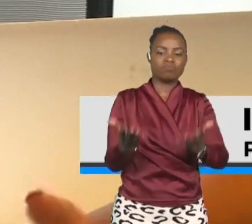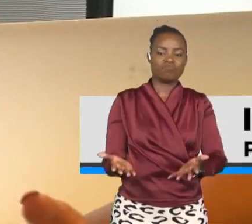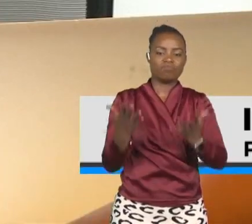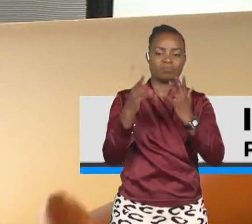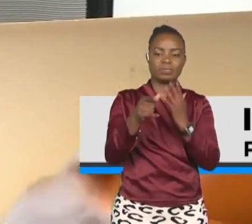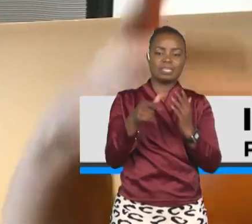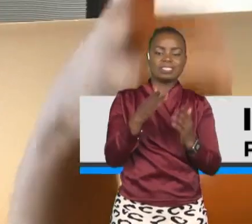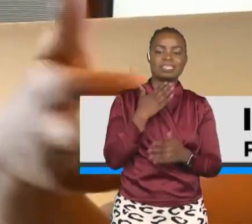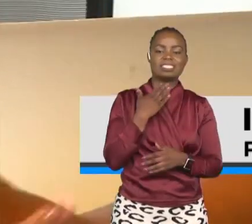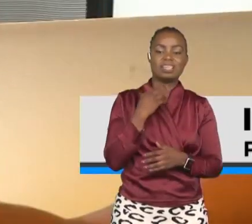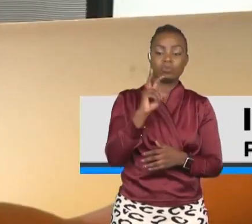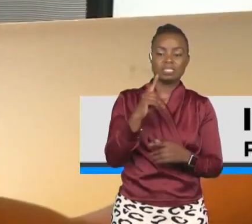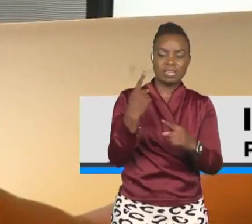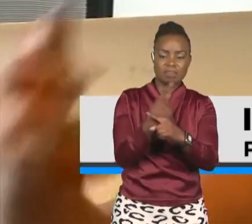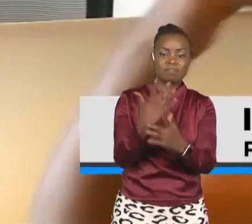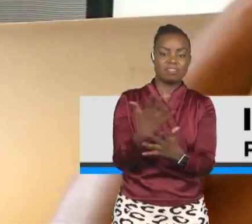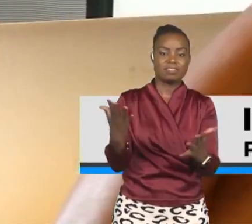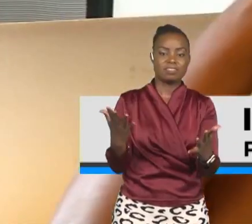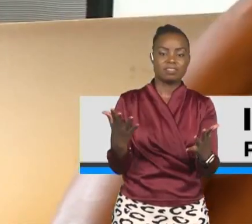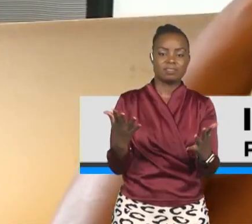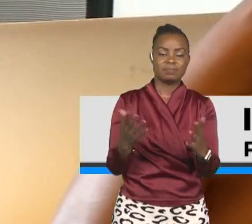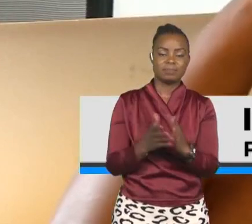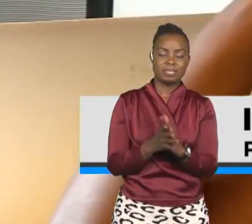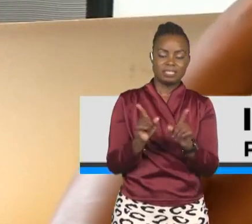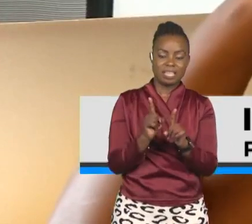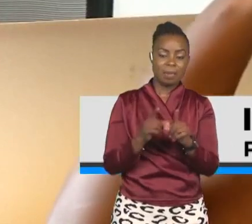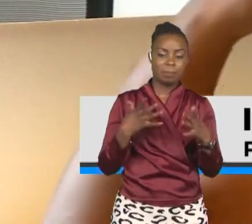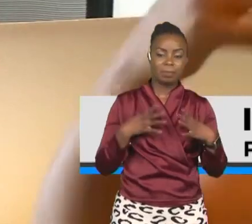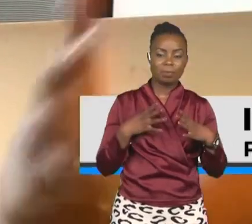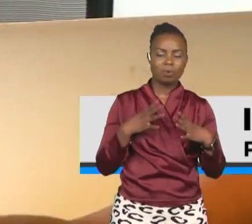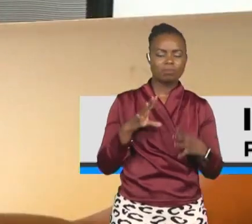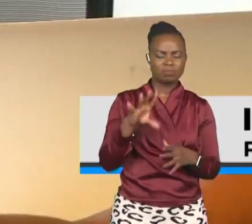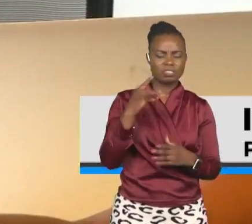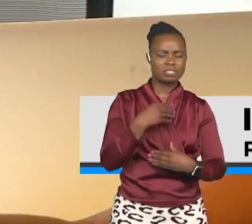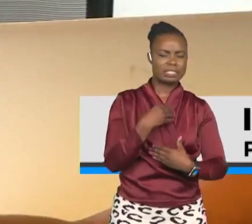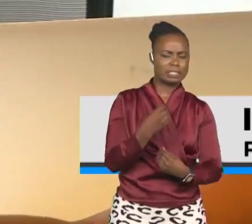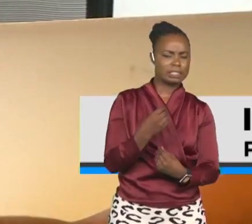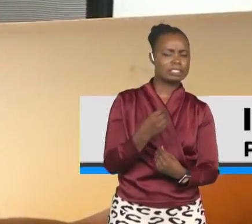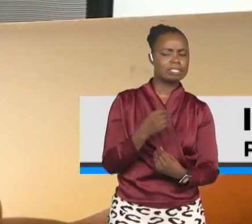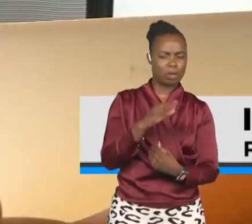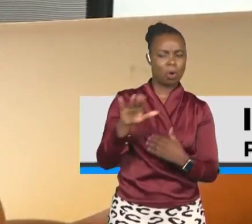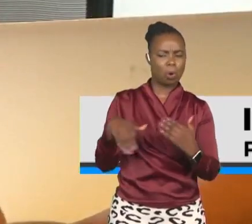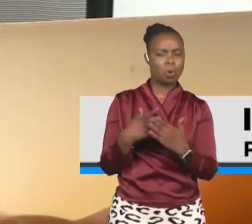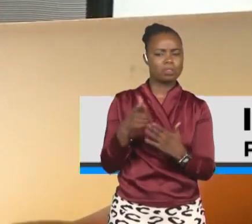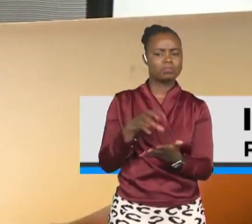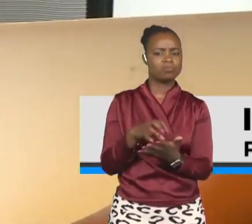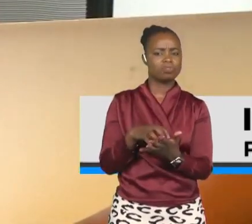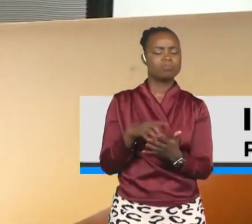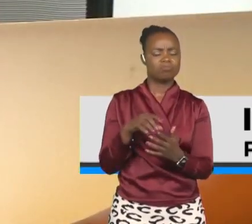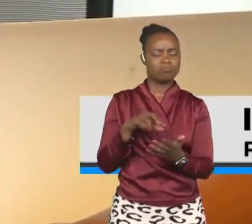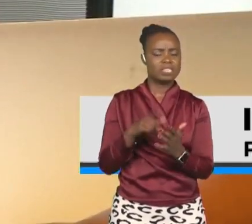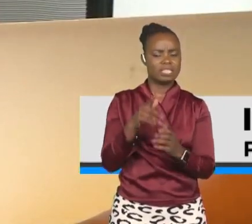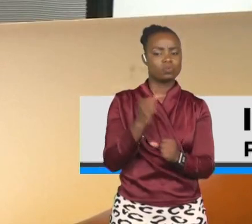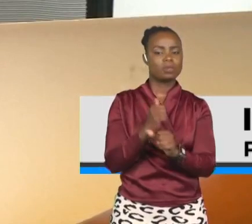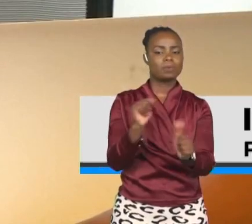a desire to see different things. And people are taking an interest in all of this, so it's working.